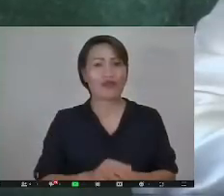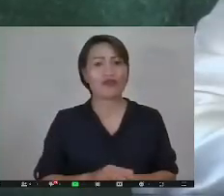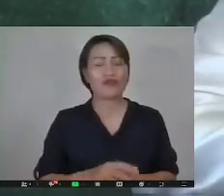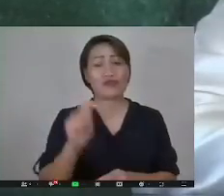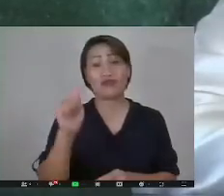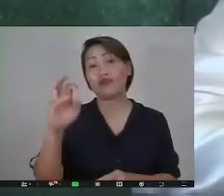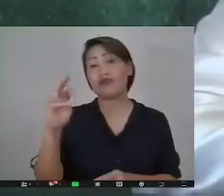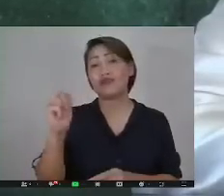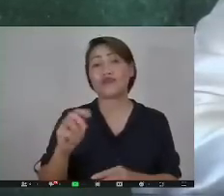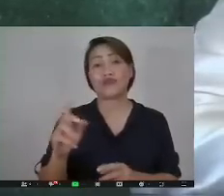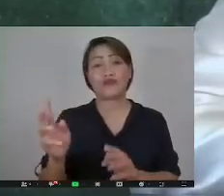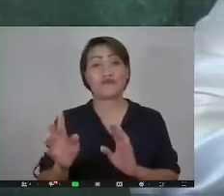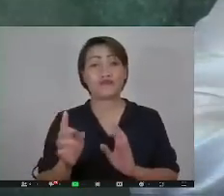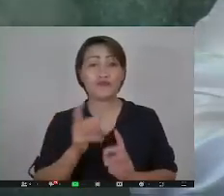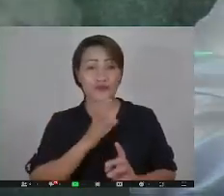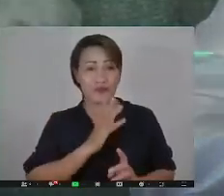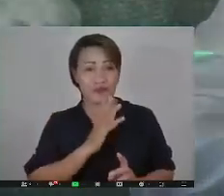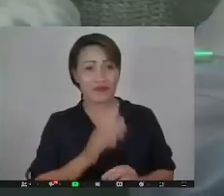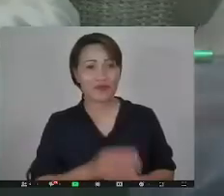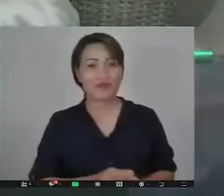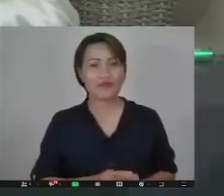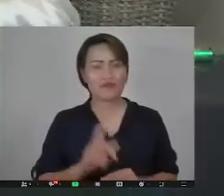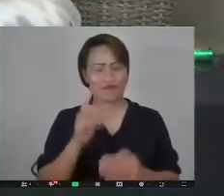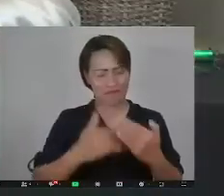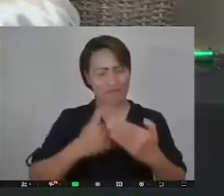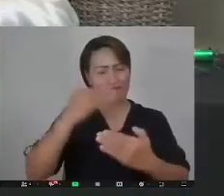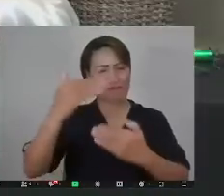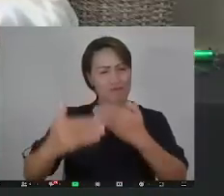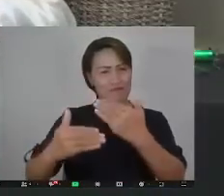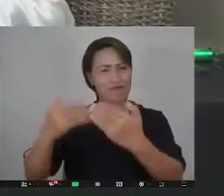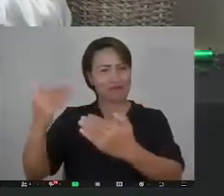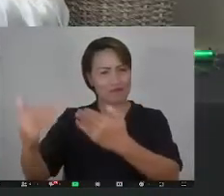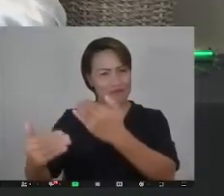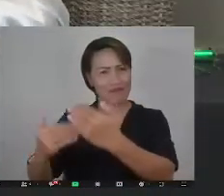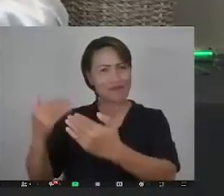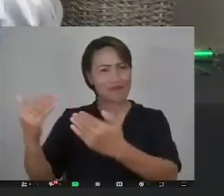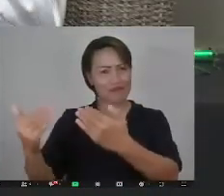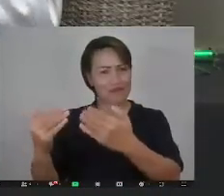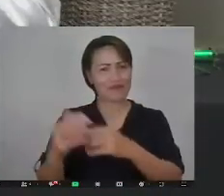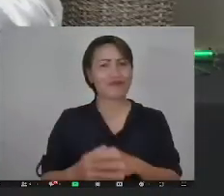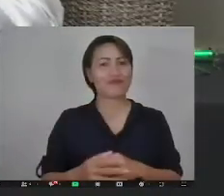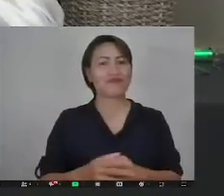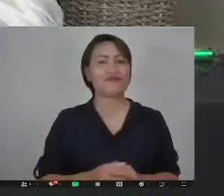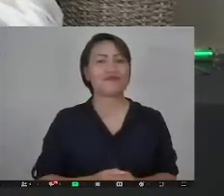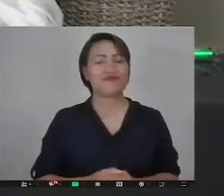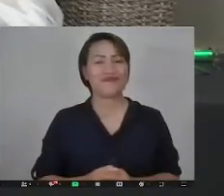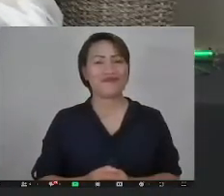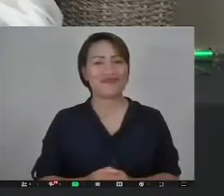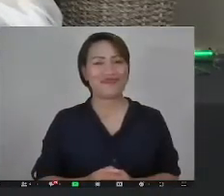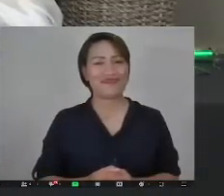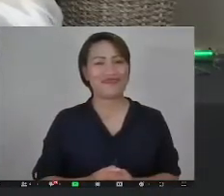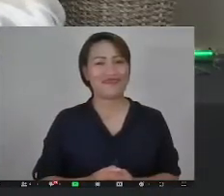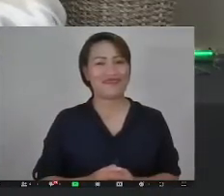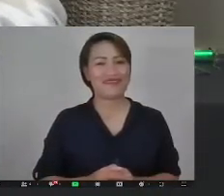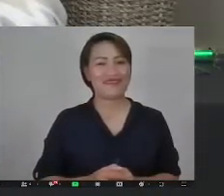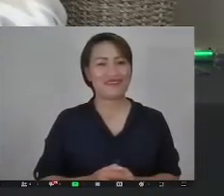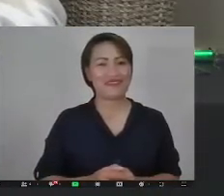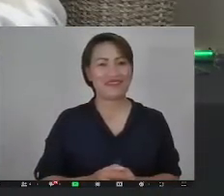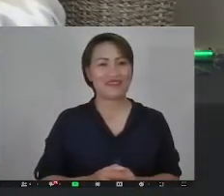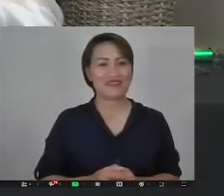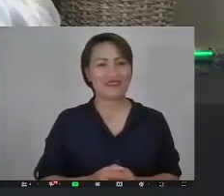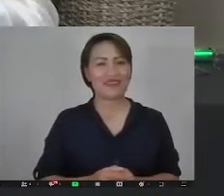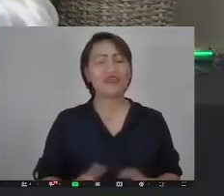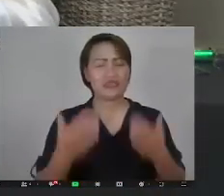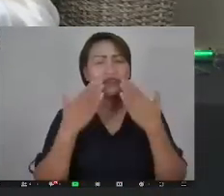one step at a time. Oh, I like that. One STEM at a time. Yeah. So maraming salamat po once again, Director Jocelyn